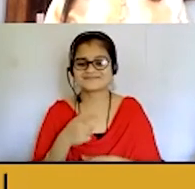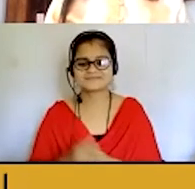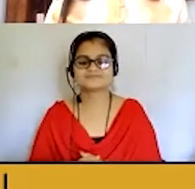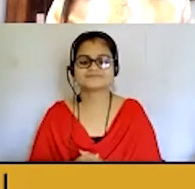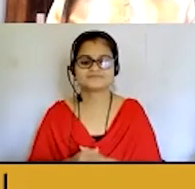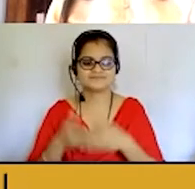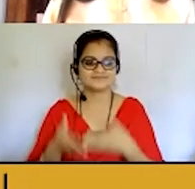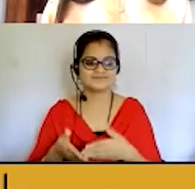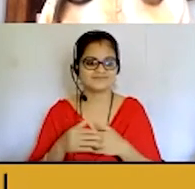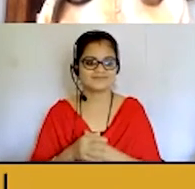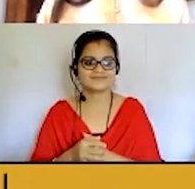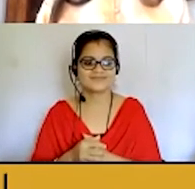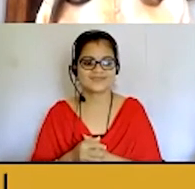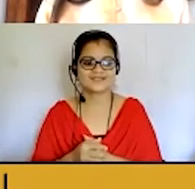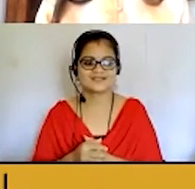Yeah.